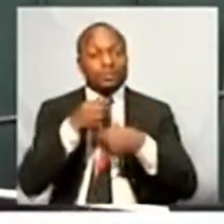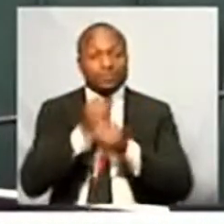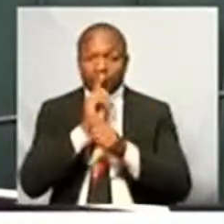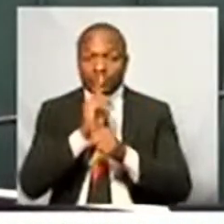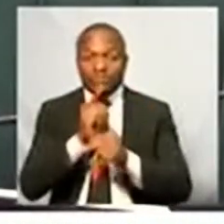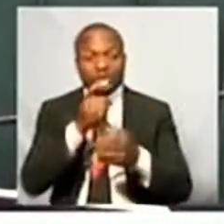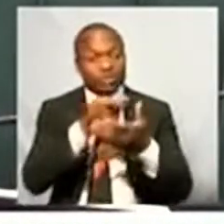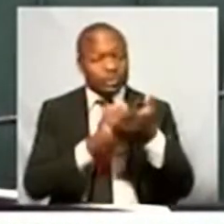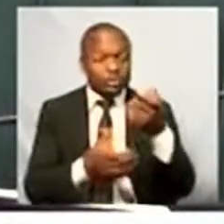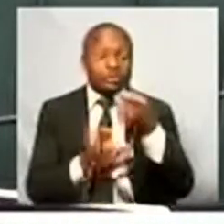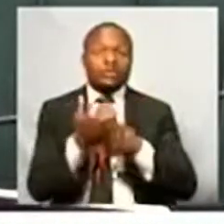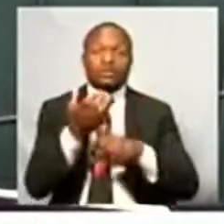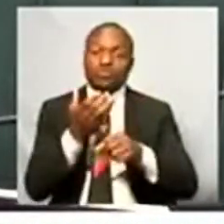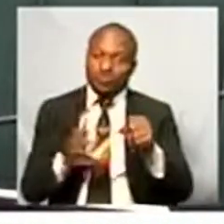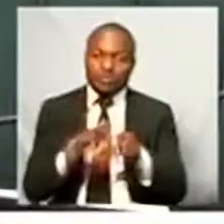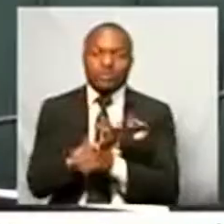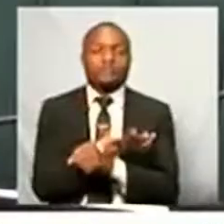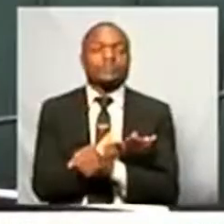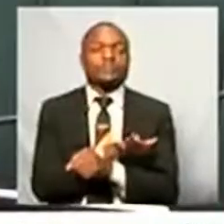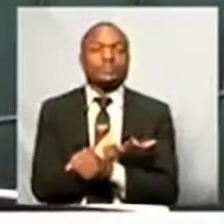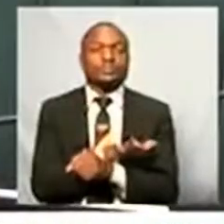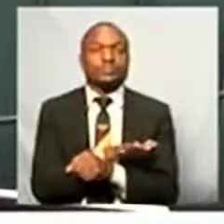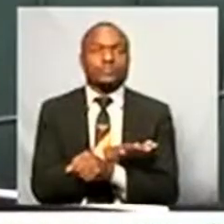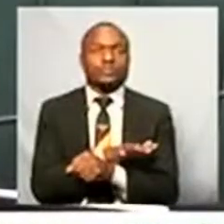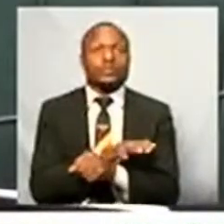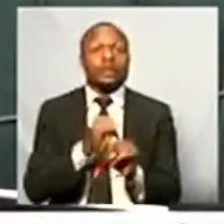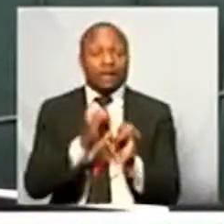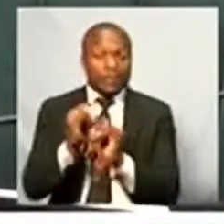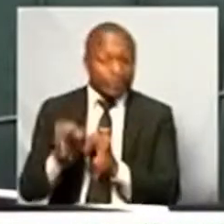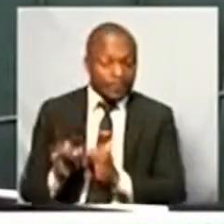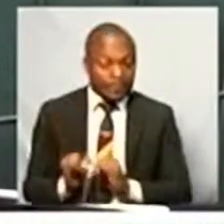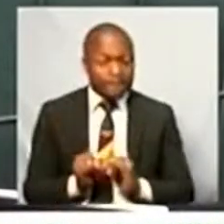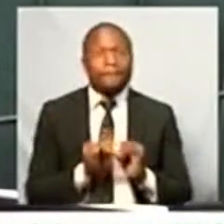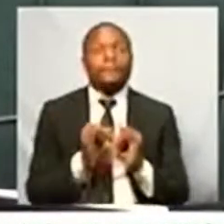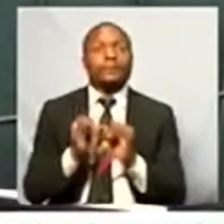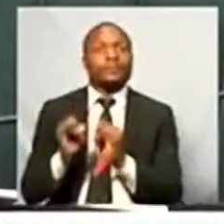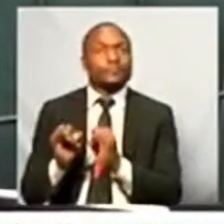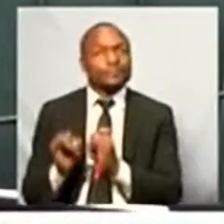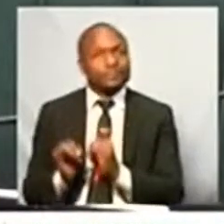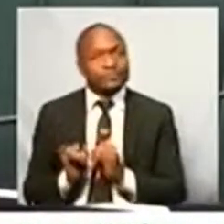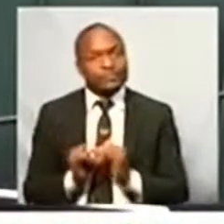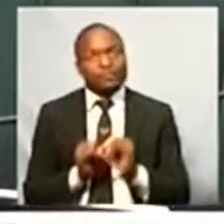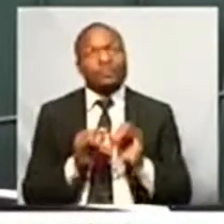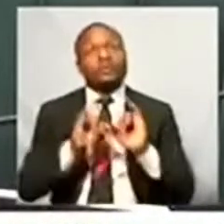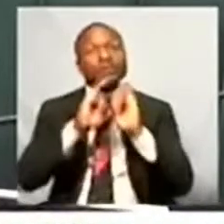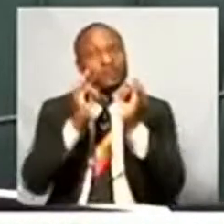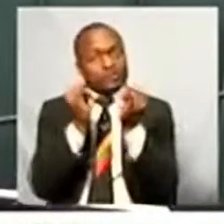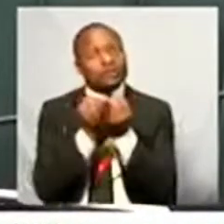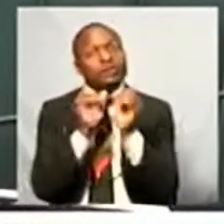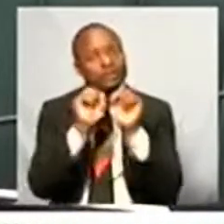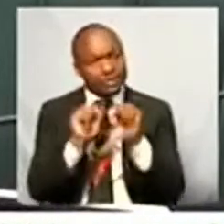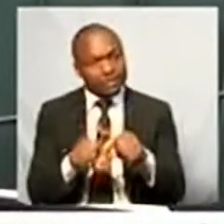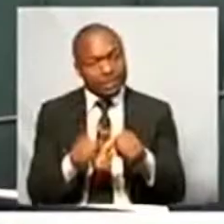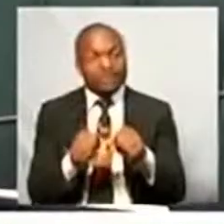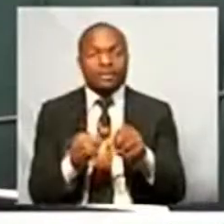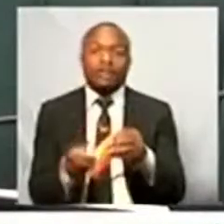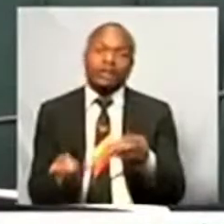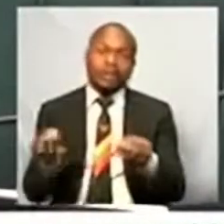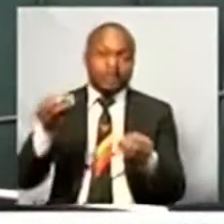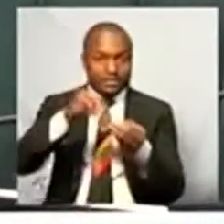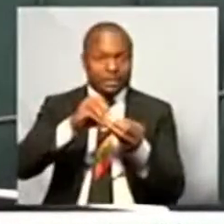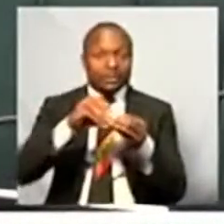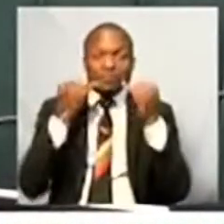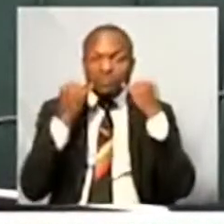we consult fully so that the implementing agencies may also make an input.